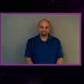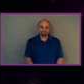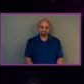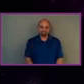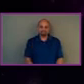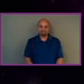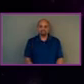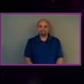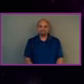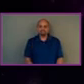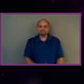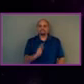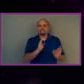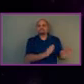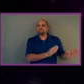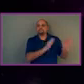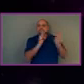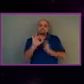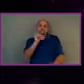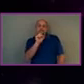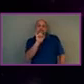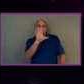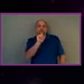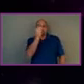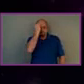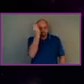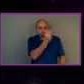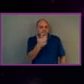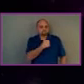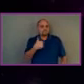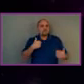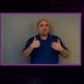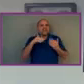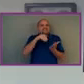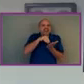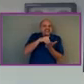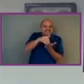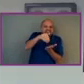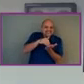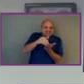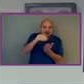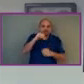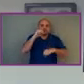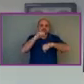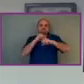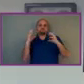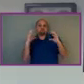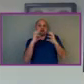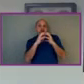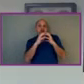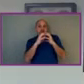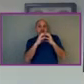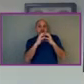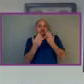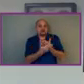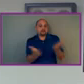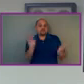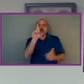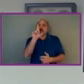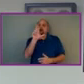There are thousands of asteroids out there, and Lucy will fly by them between 300 and 600 miles